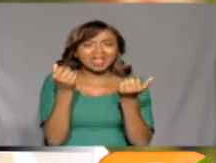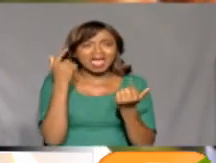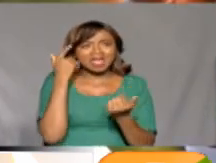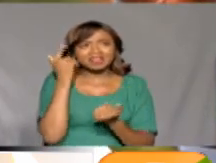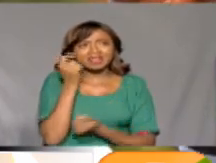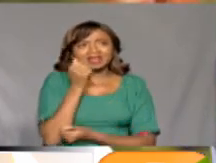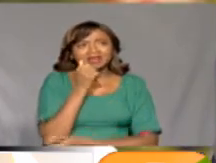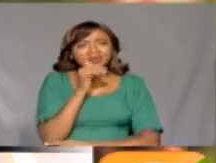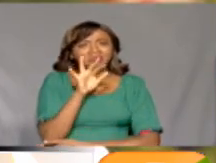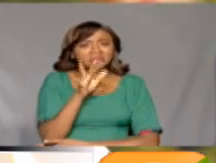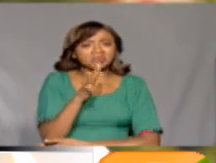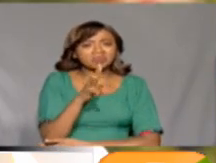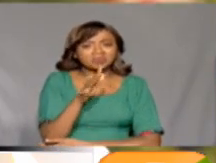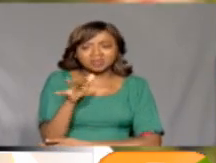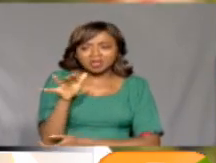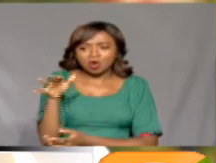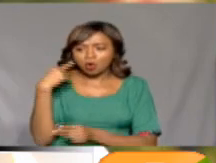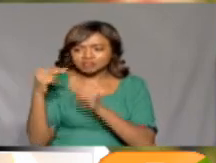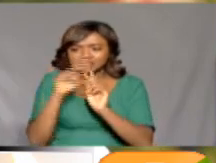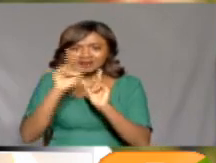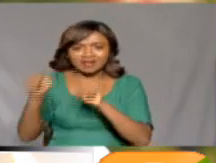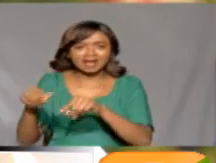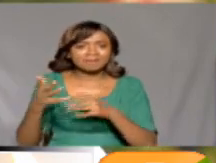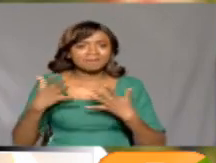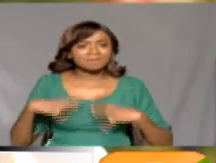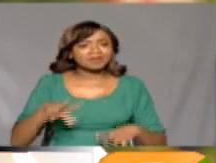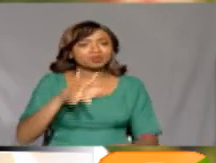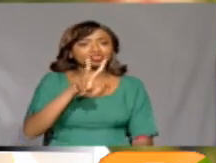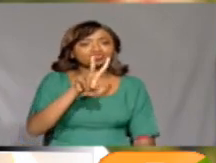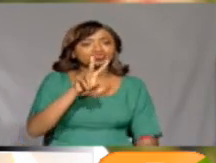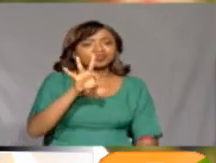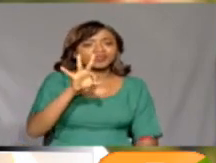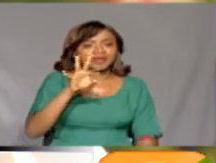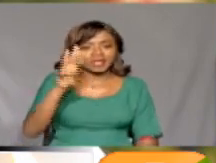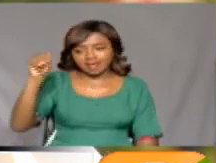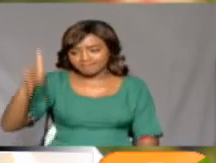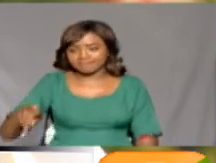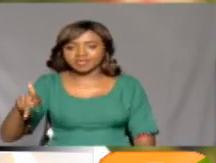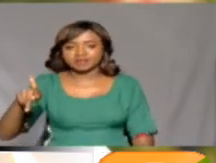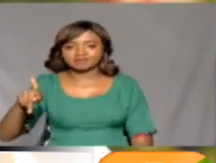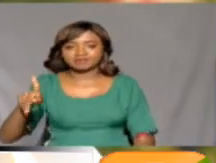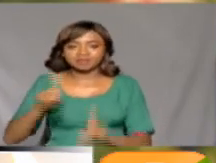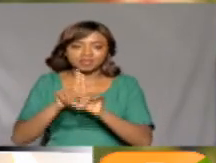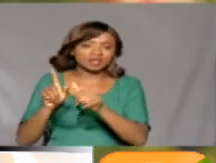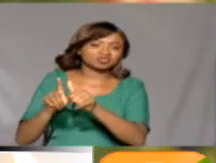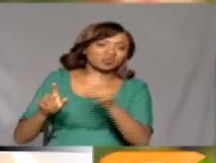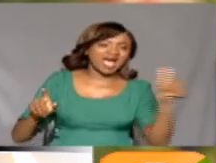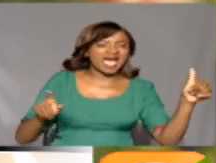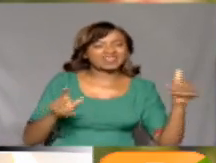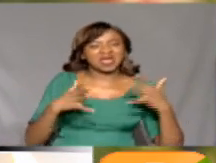up in Serena with maybe 2-3 members of parliament and others. The